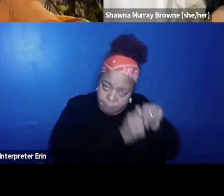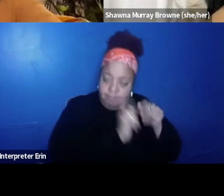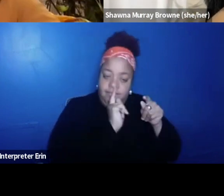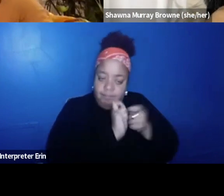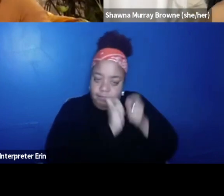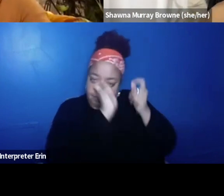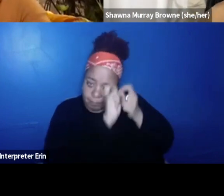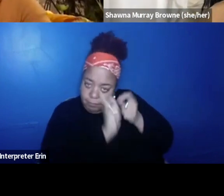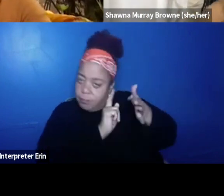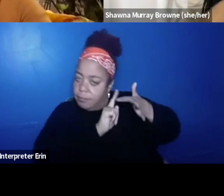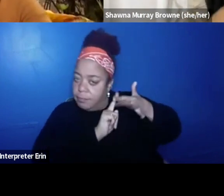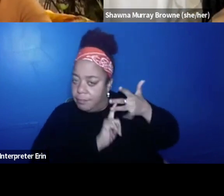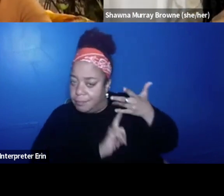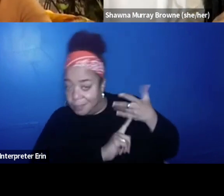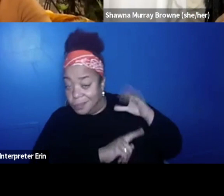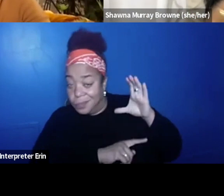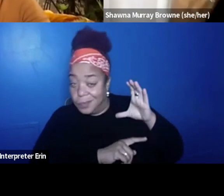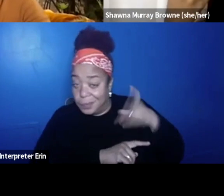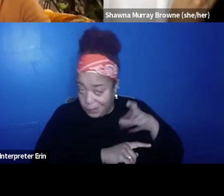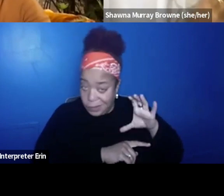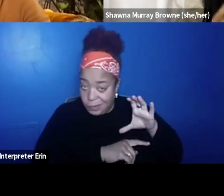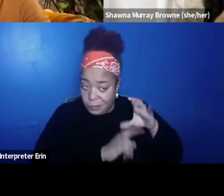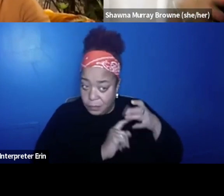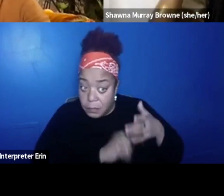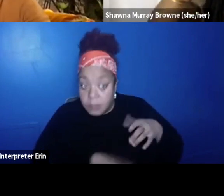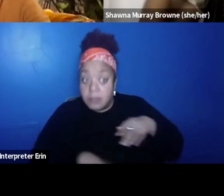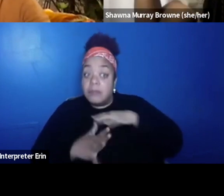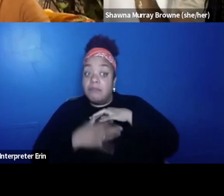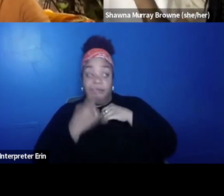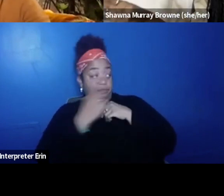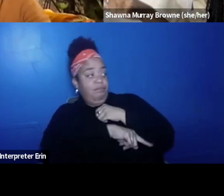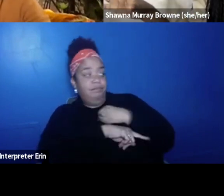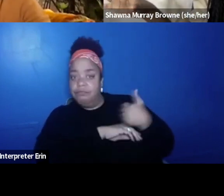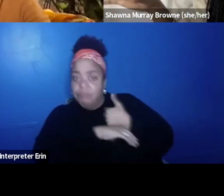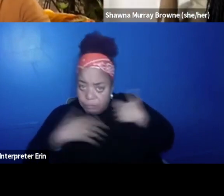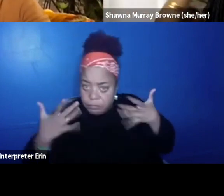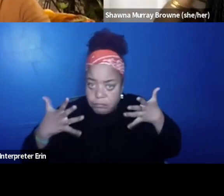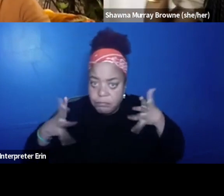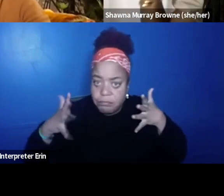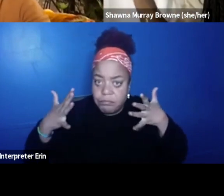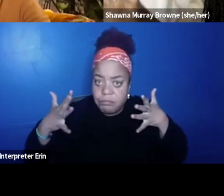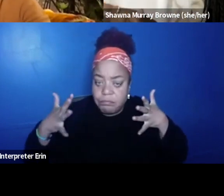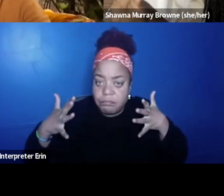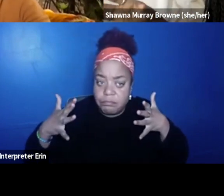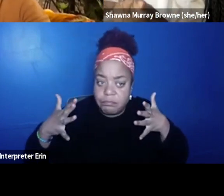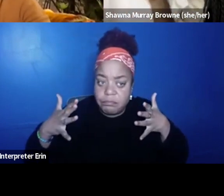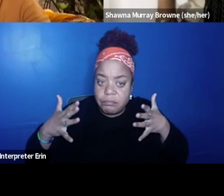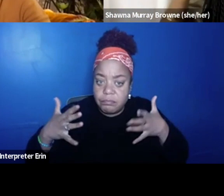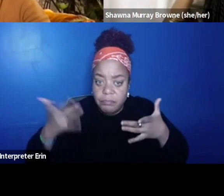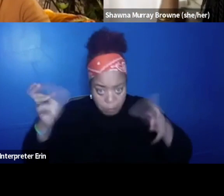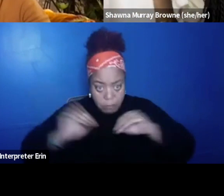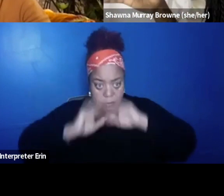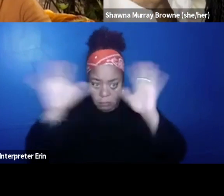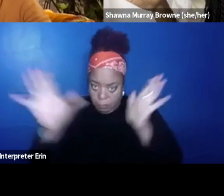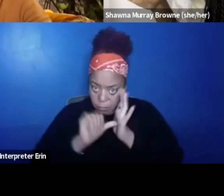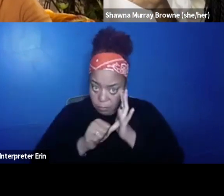be held, I could be punished, and punished just to make clear that the carceral system